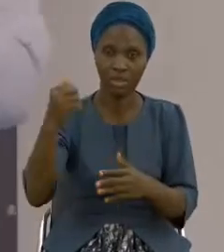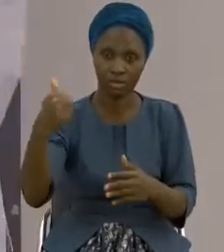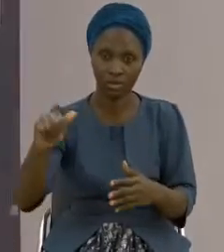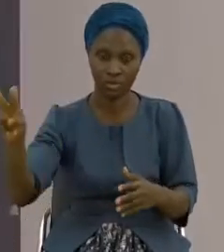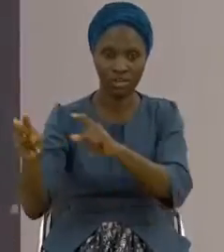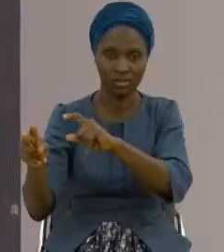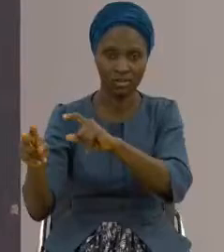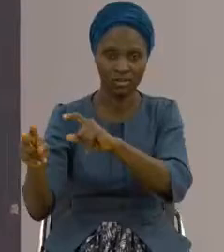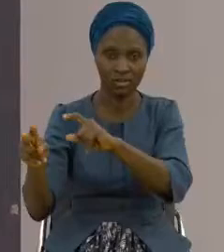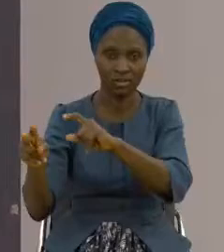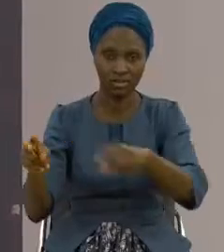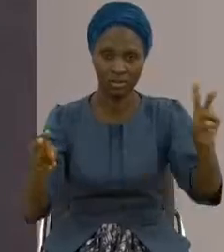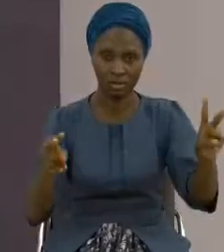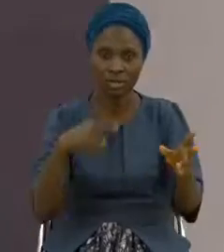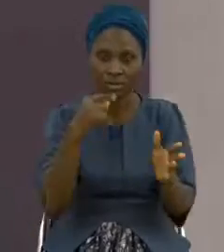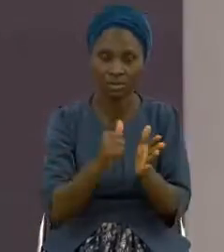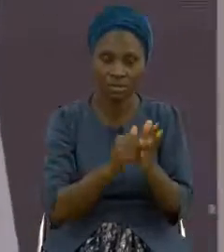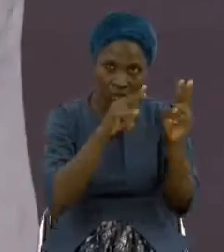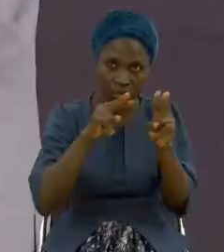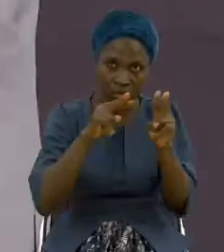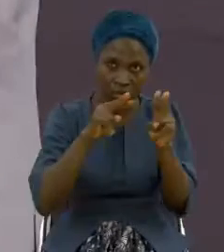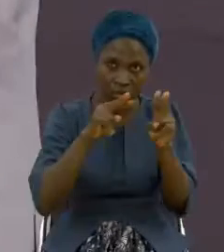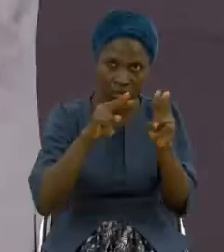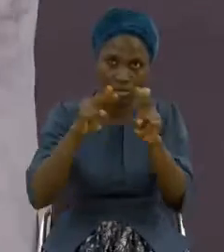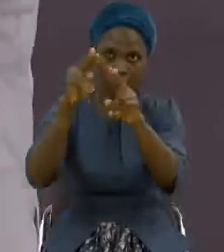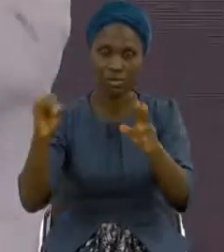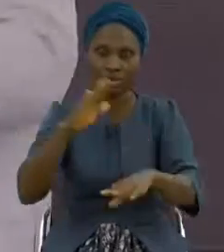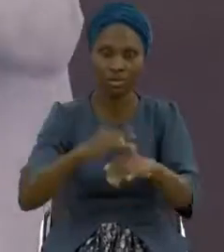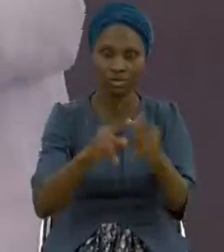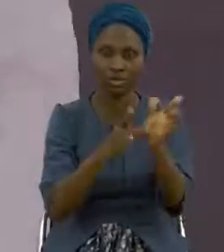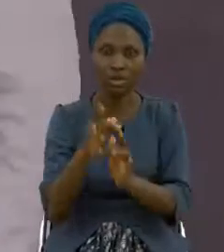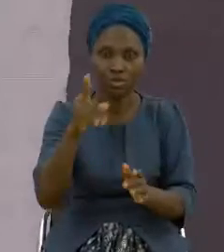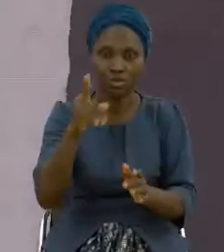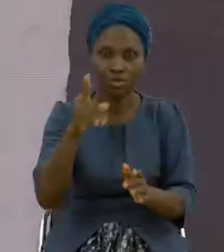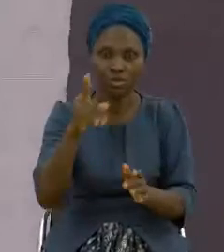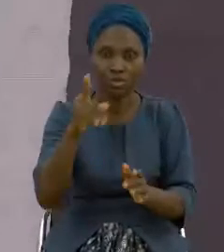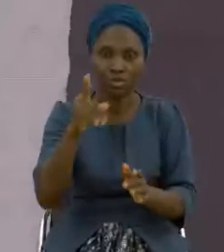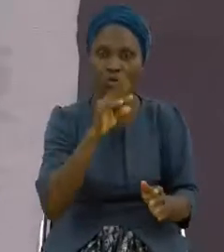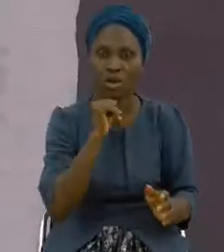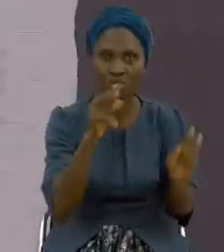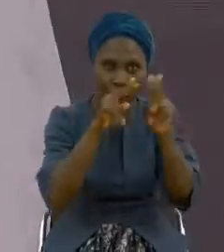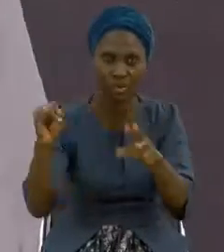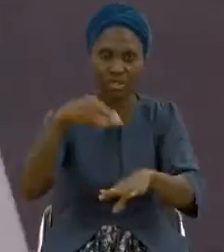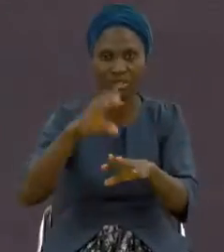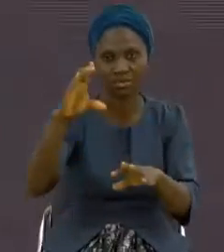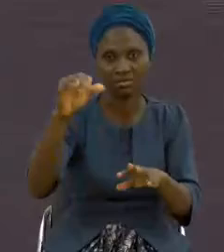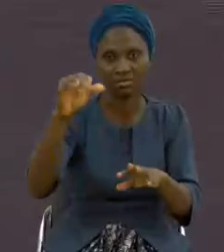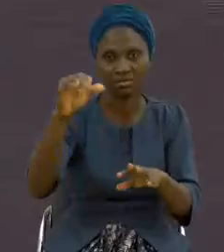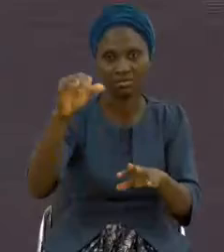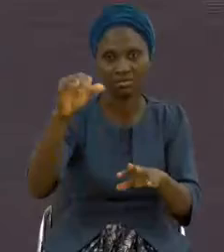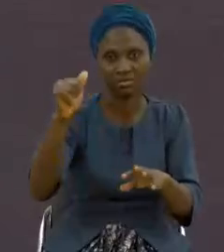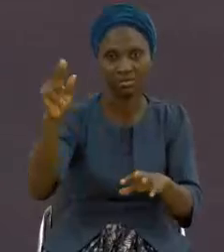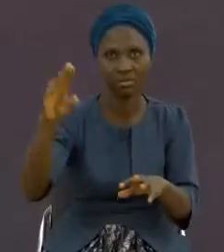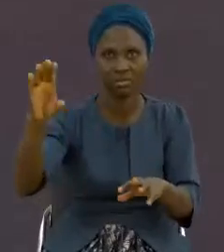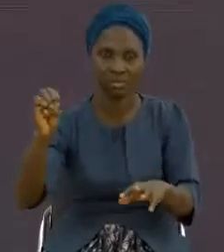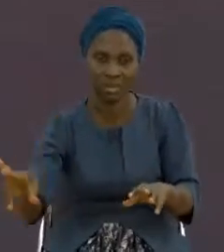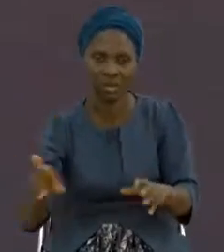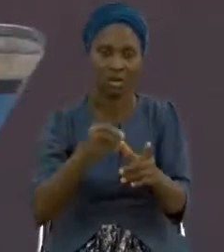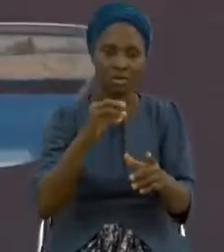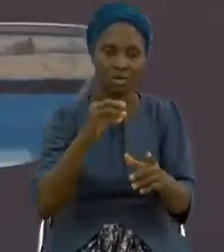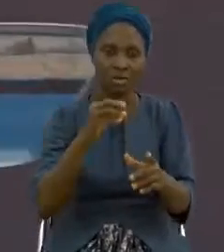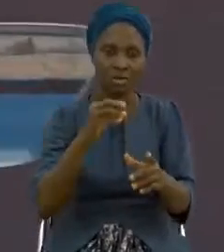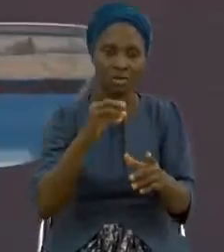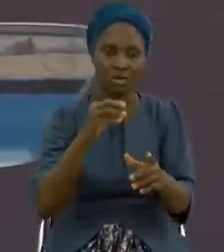at cancer, you're not looking at ulcer, you're not looking at something moving about in the body, you're not looking at all